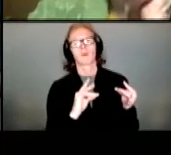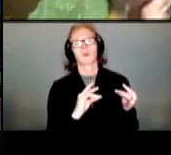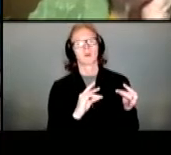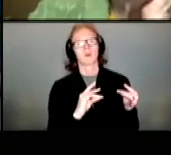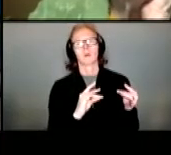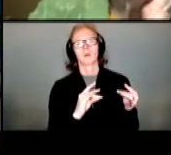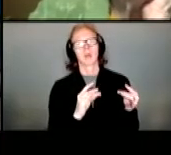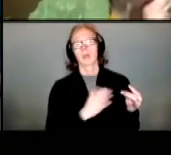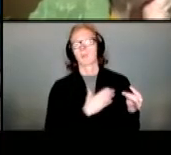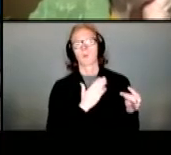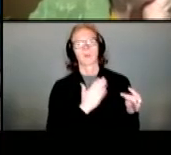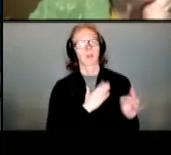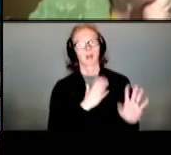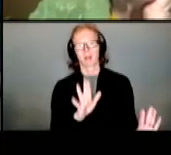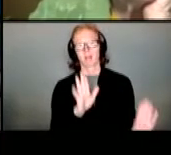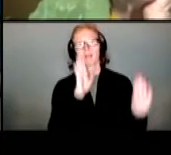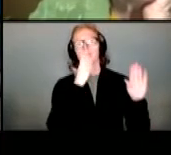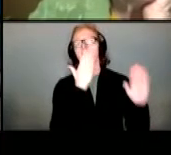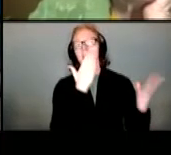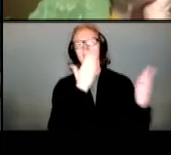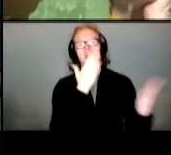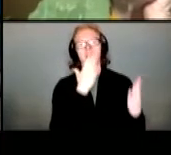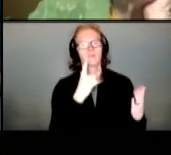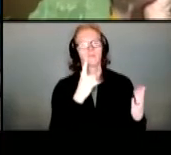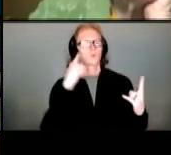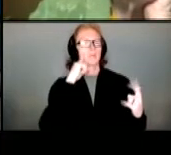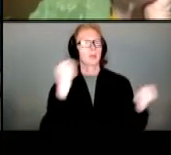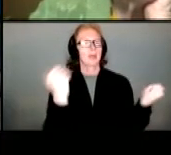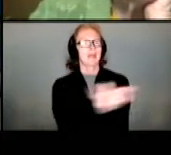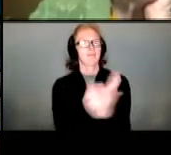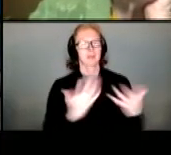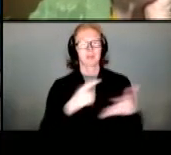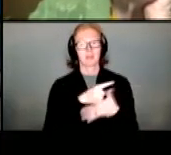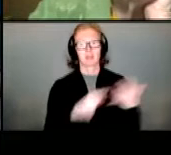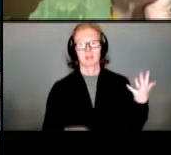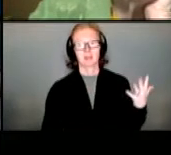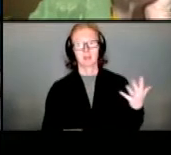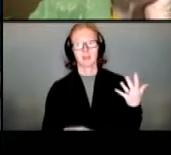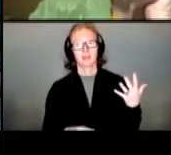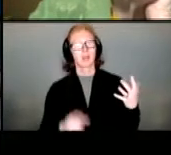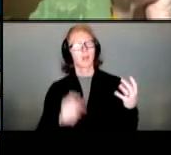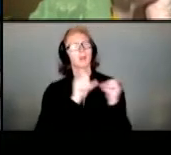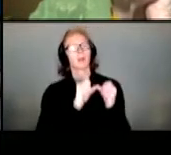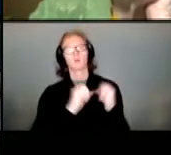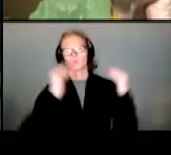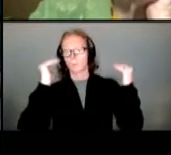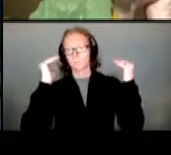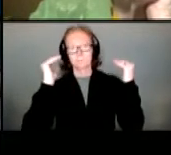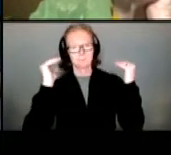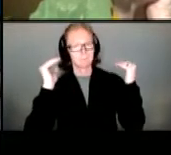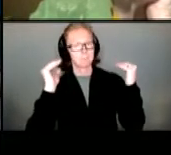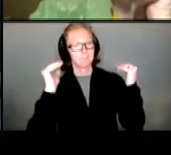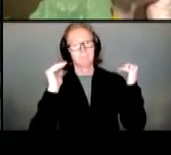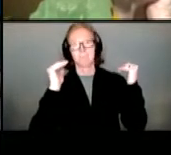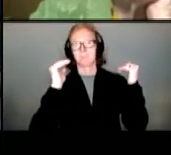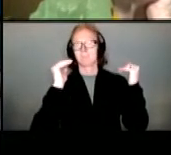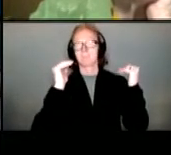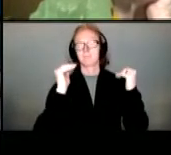I'm very grateful for hearing all of that. I'm just gonna continue to hope and activate that